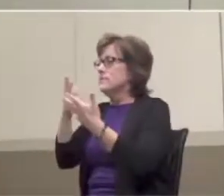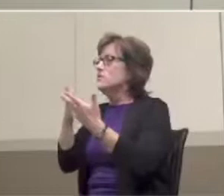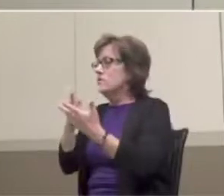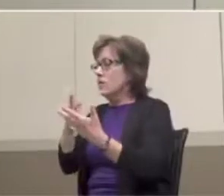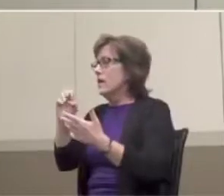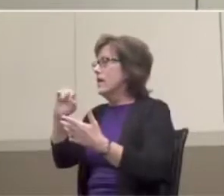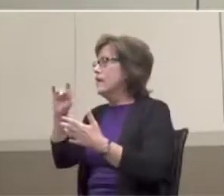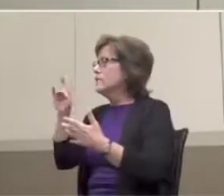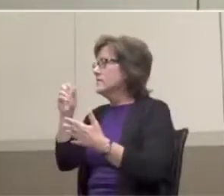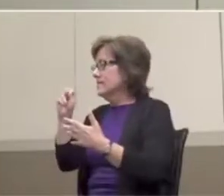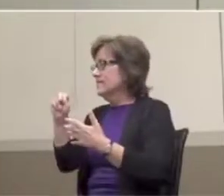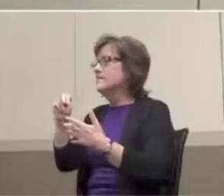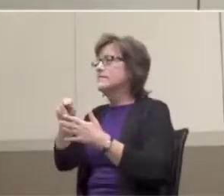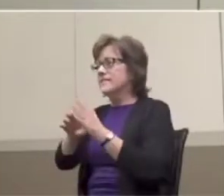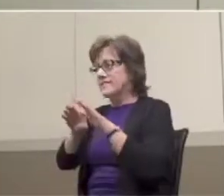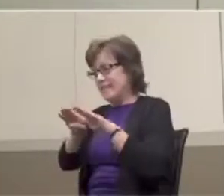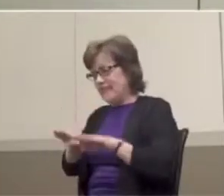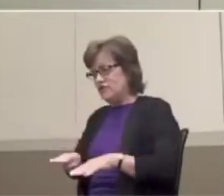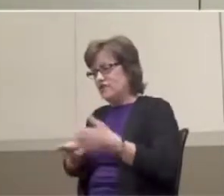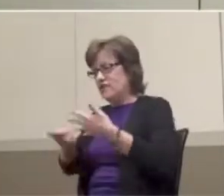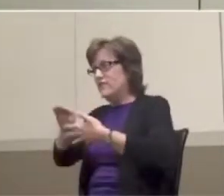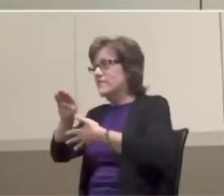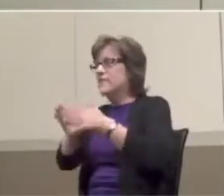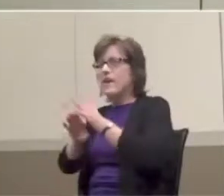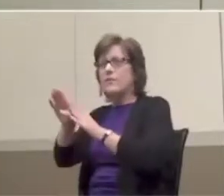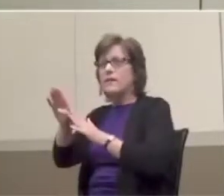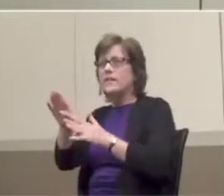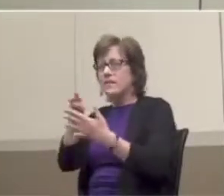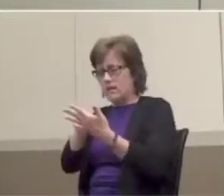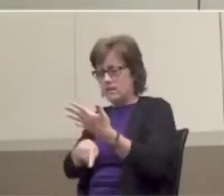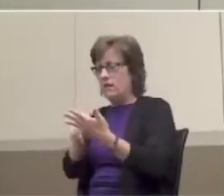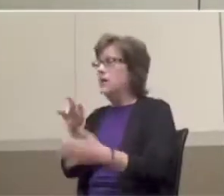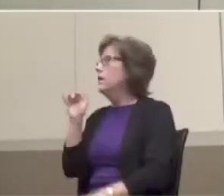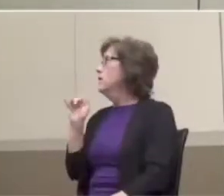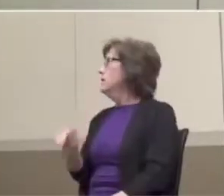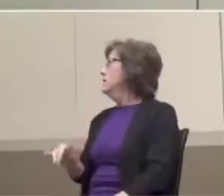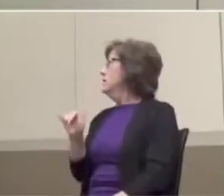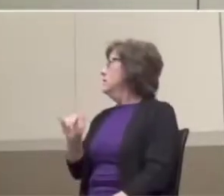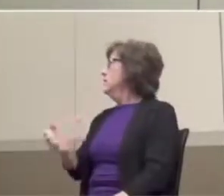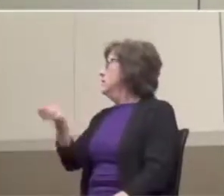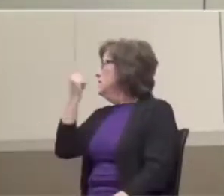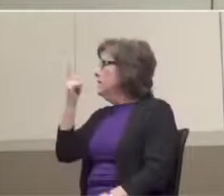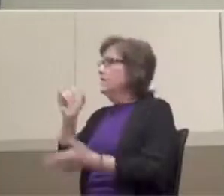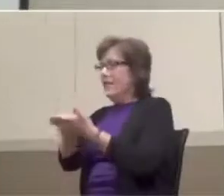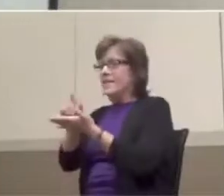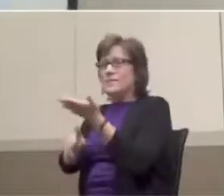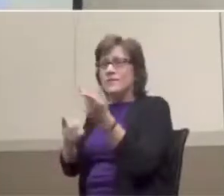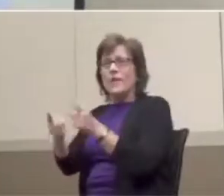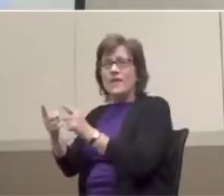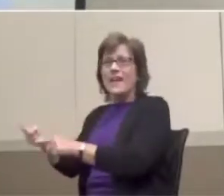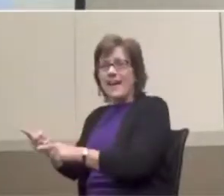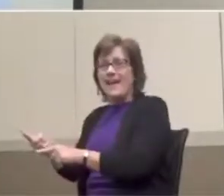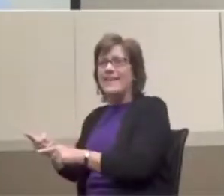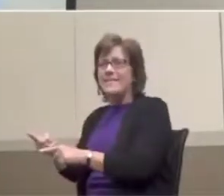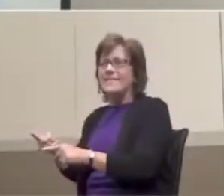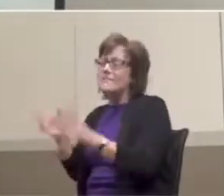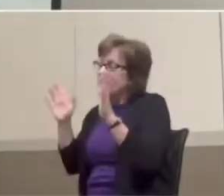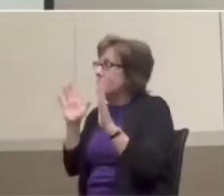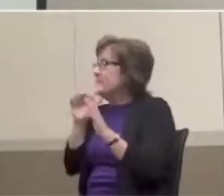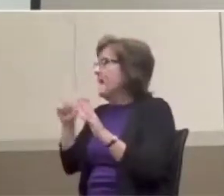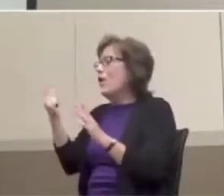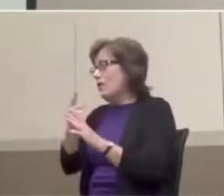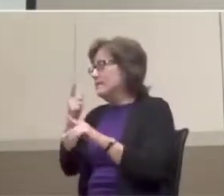your kid up against that, you could say, oh my God, that's what's going on. It makes so much sense. Oftentimes. Not all the time, but